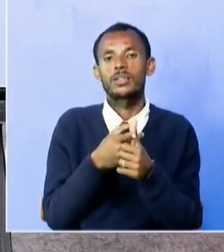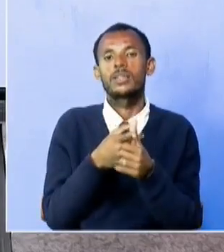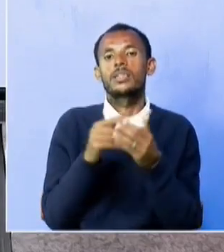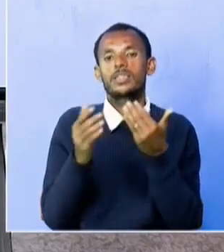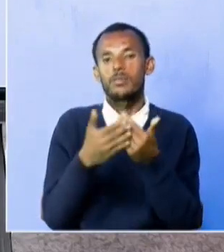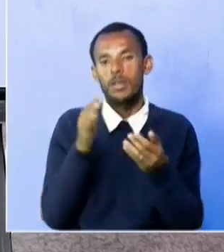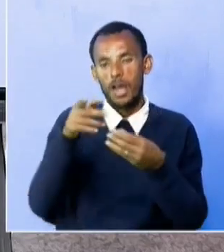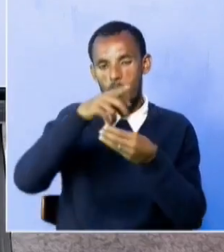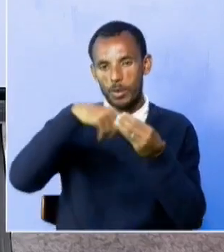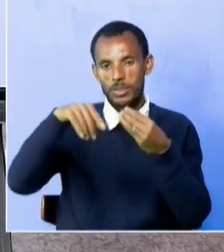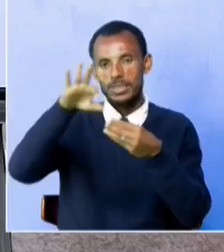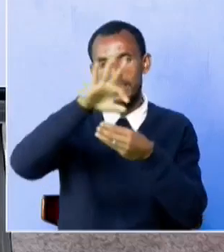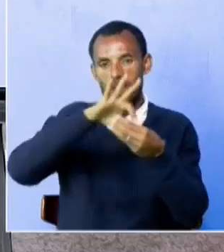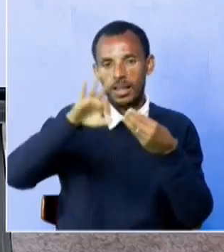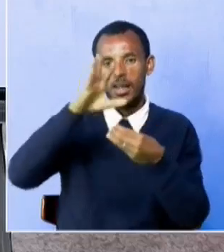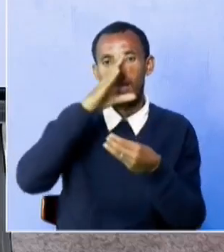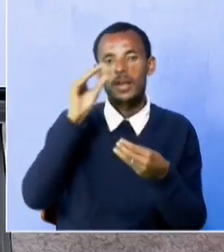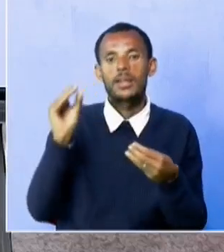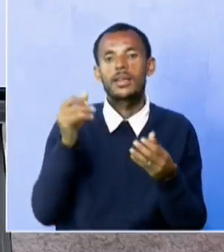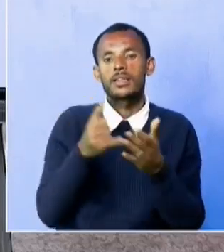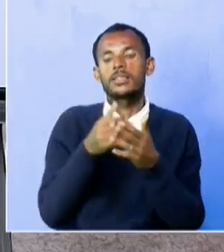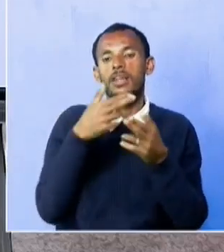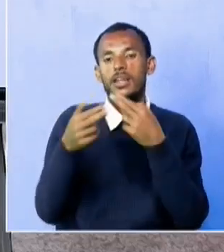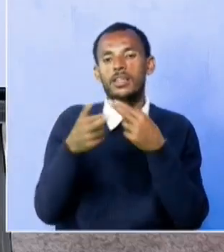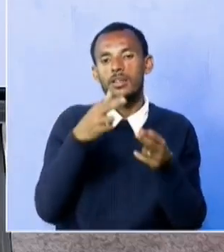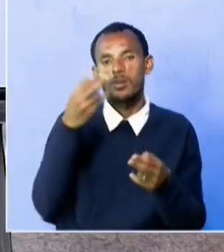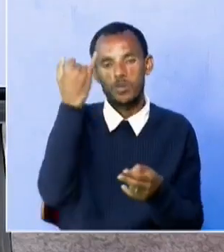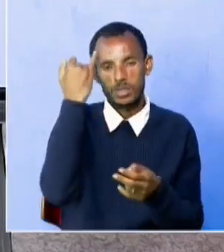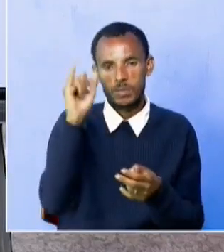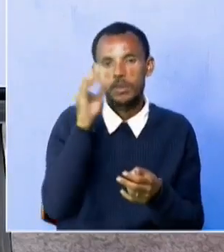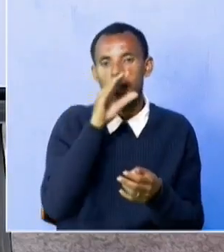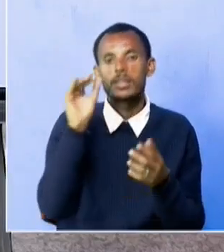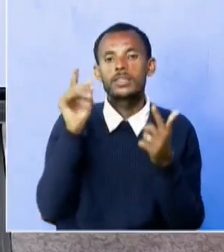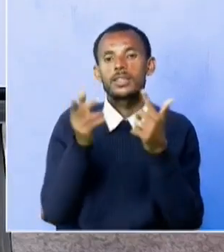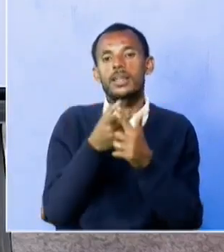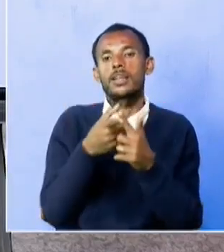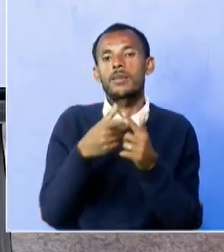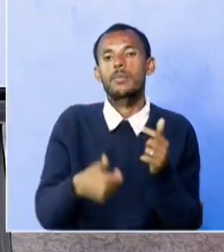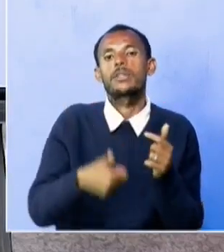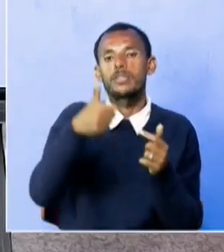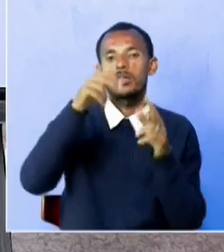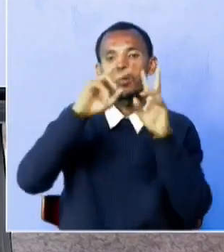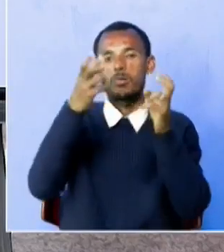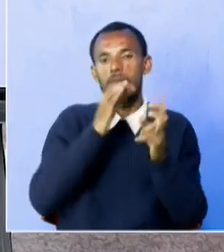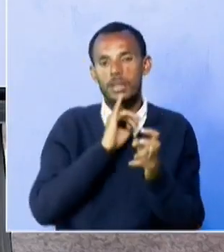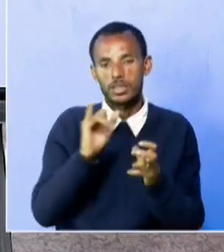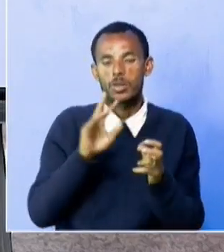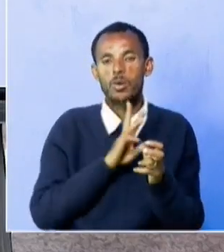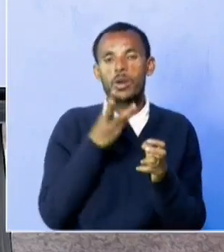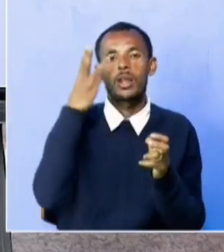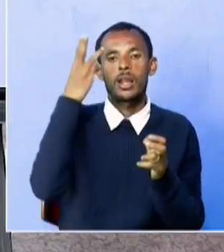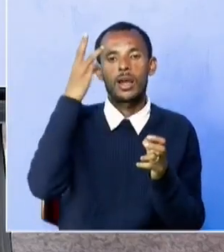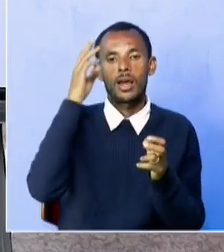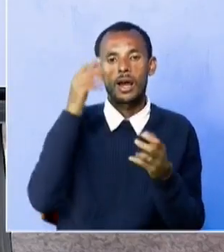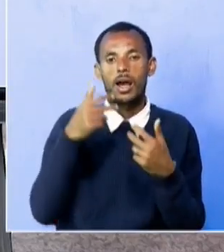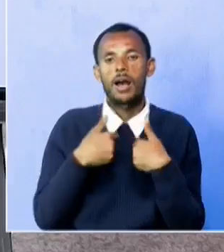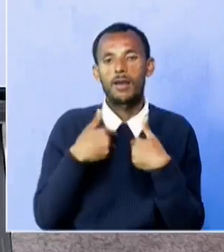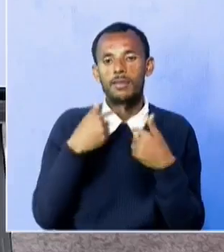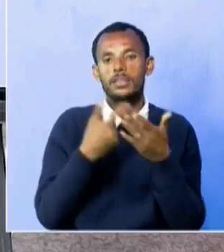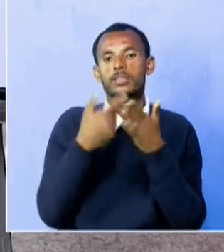simply about a circle and its related concept. And the second major subtopic that we will have in this unit